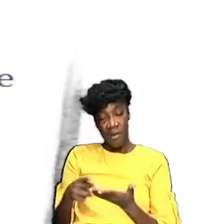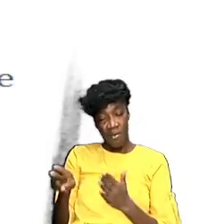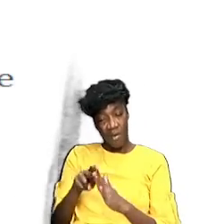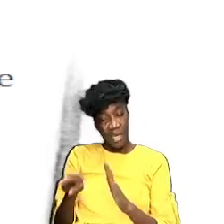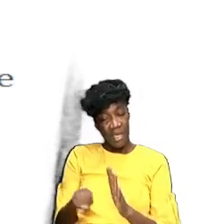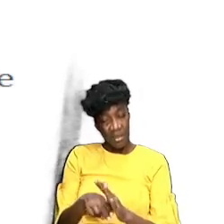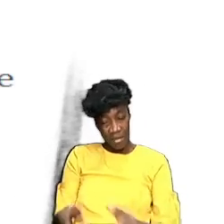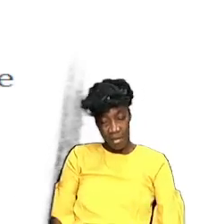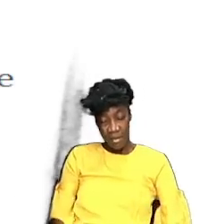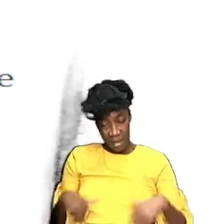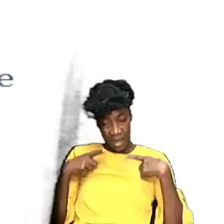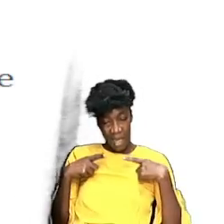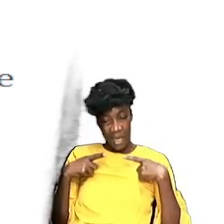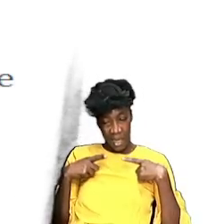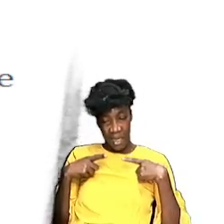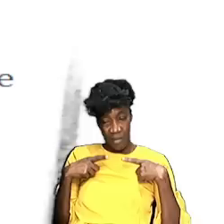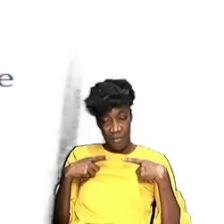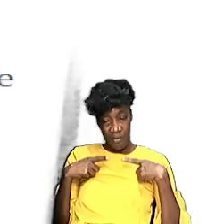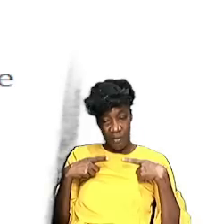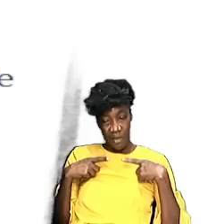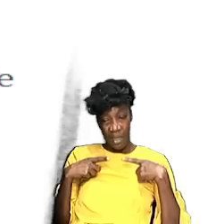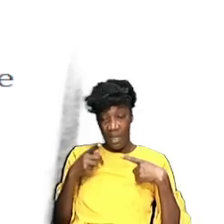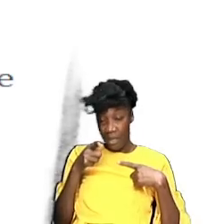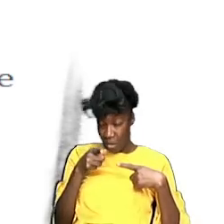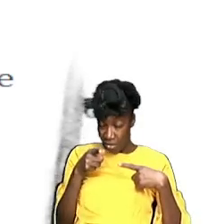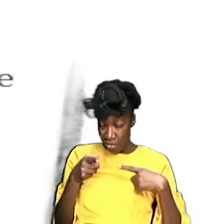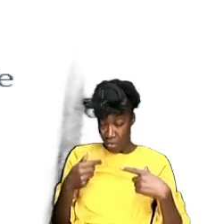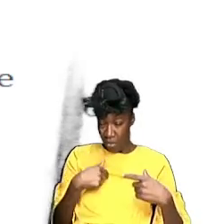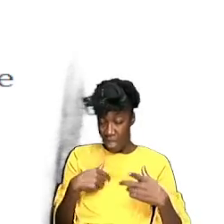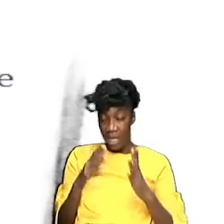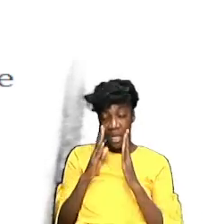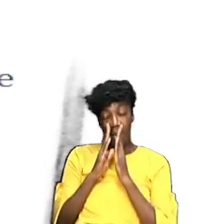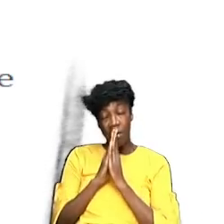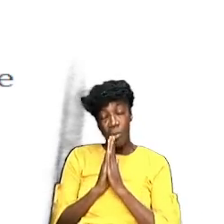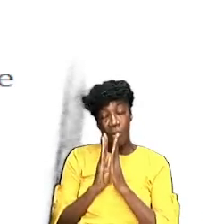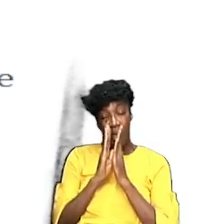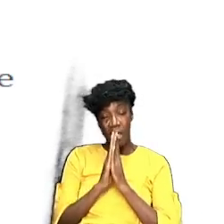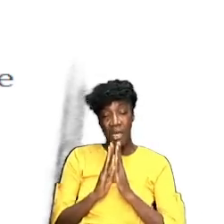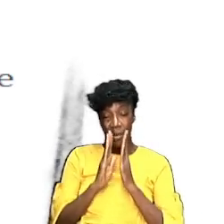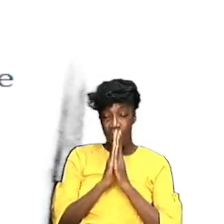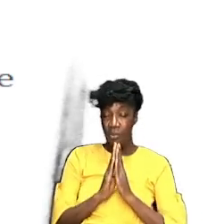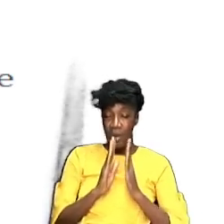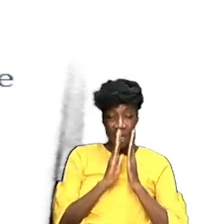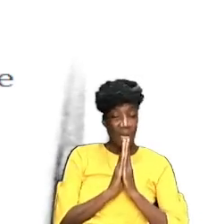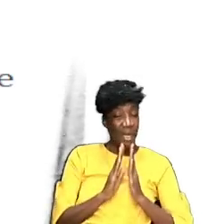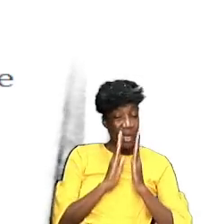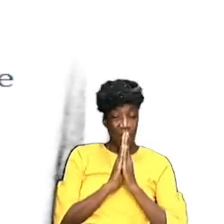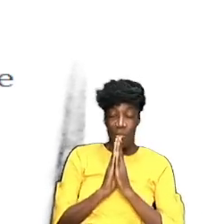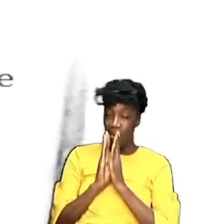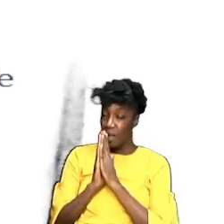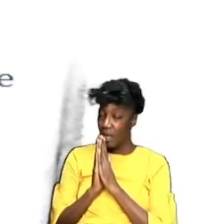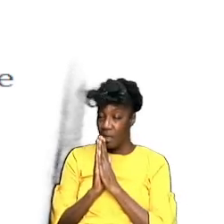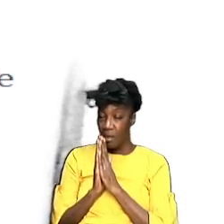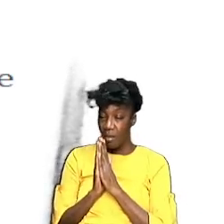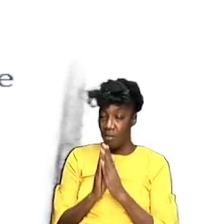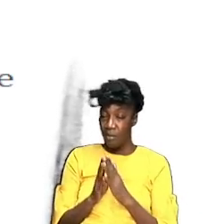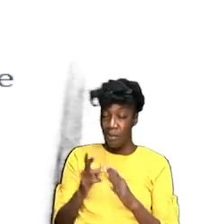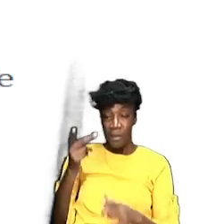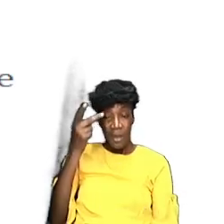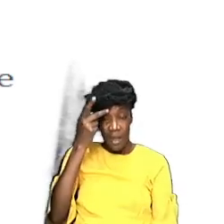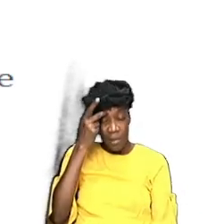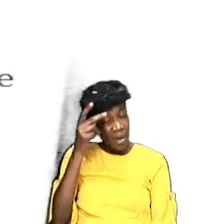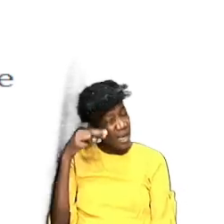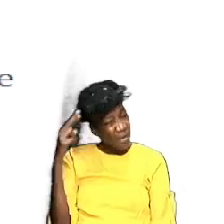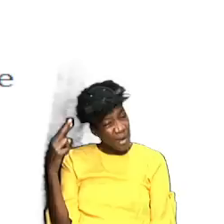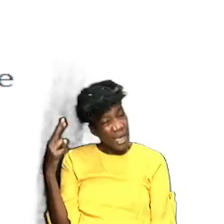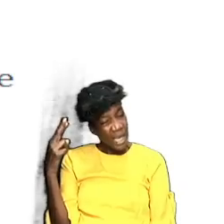cement everything that you have put on in prayer. Prayer is what seasoned everything. You know, Paul realized this, and at the end of